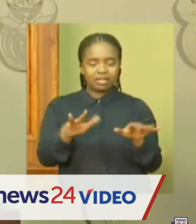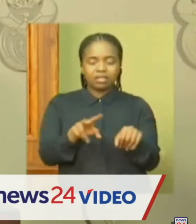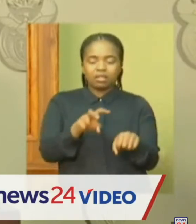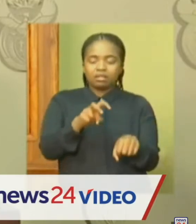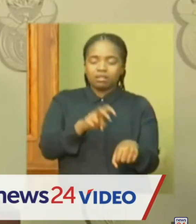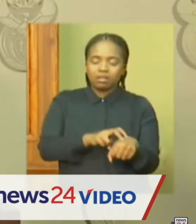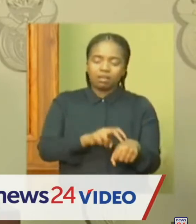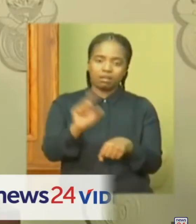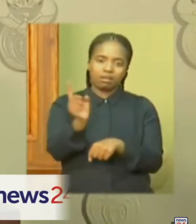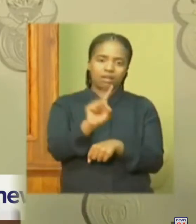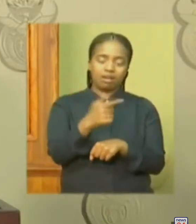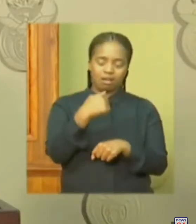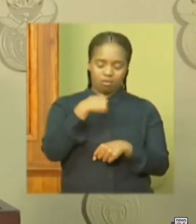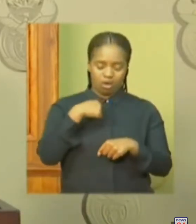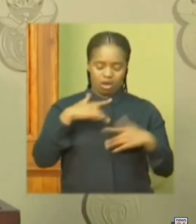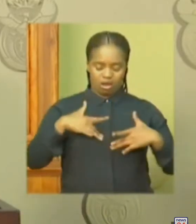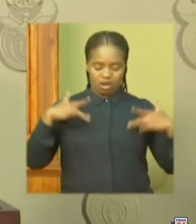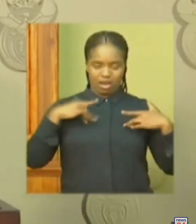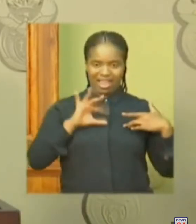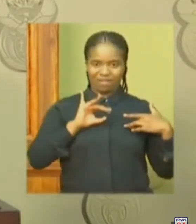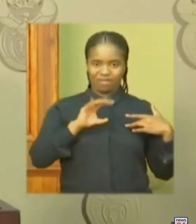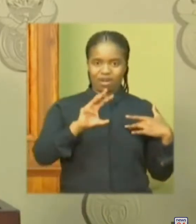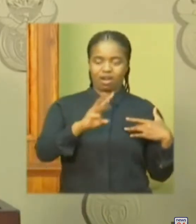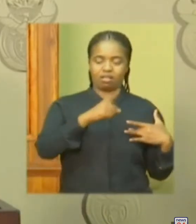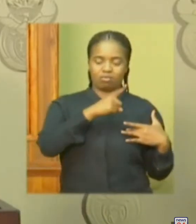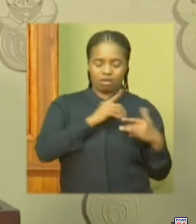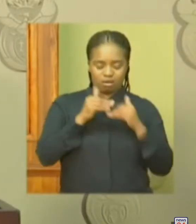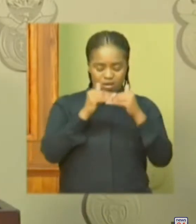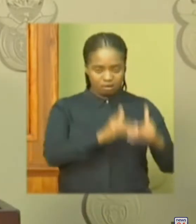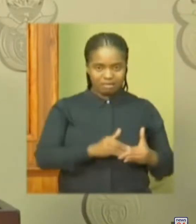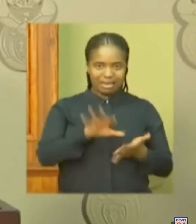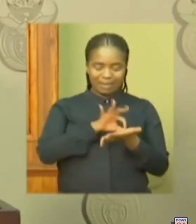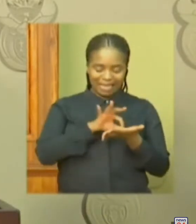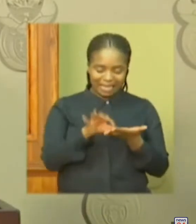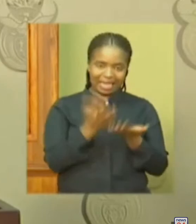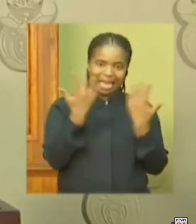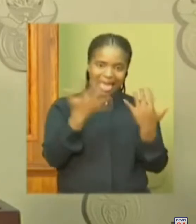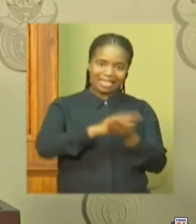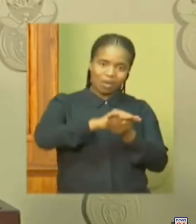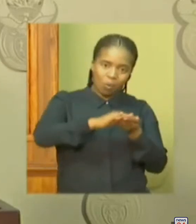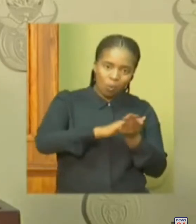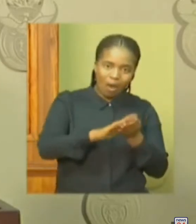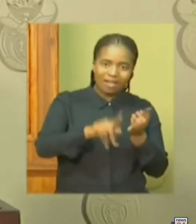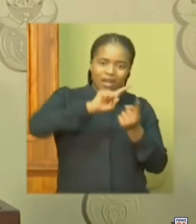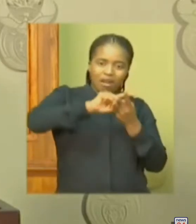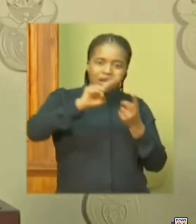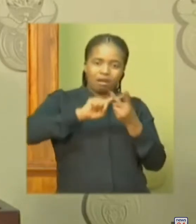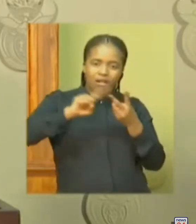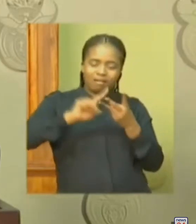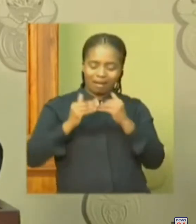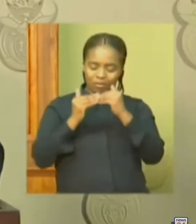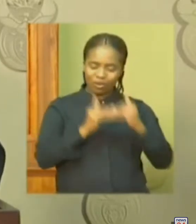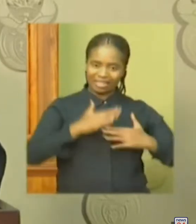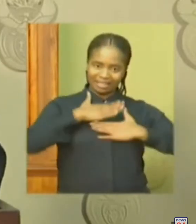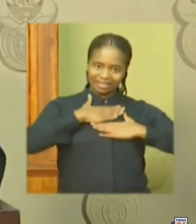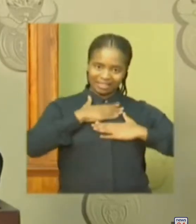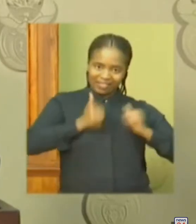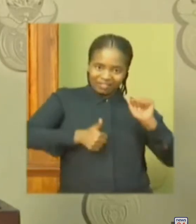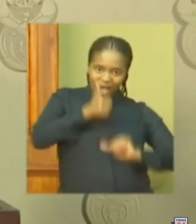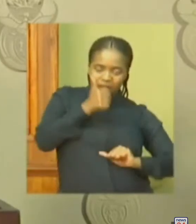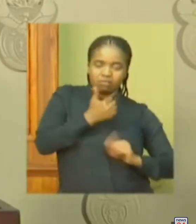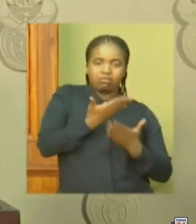become part of our daily lives. Our success in overcoming the virus